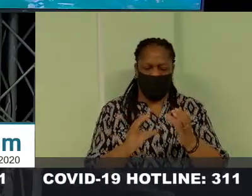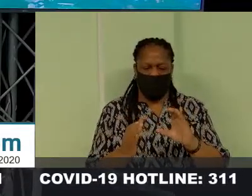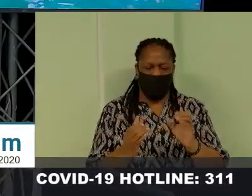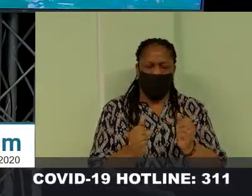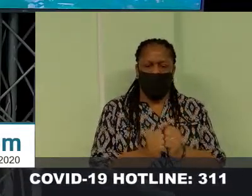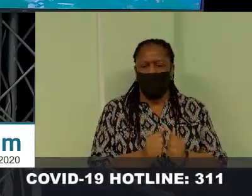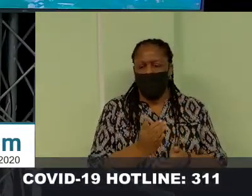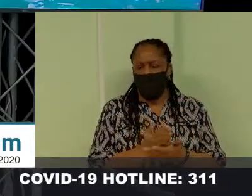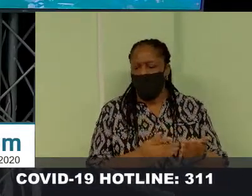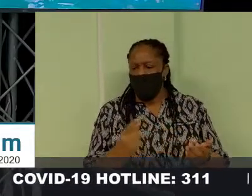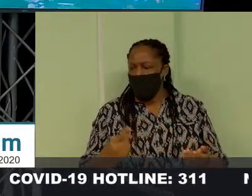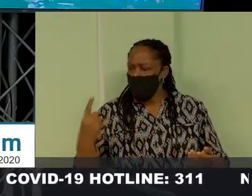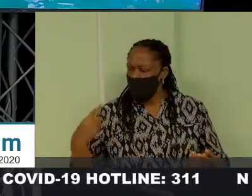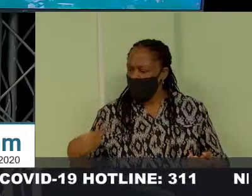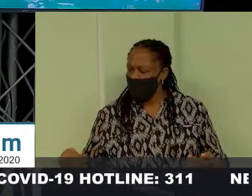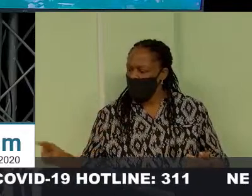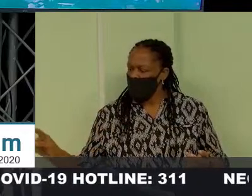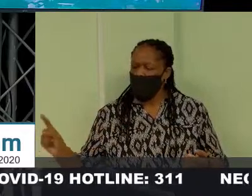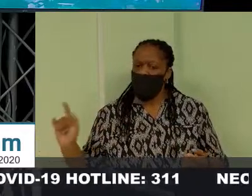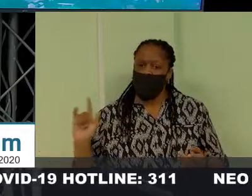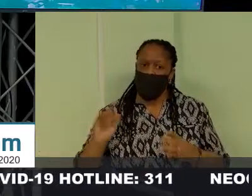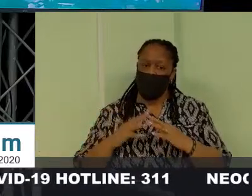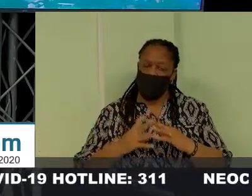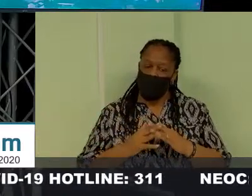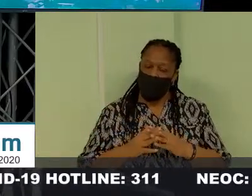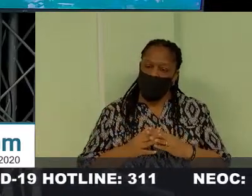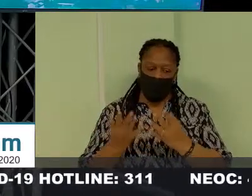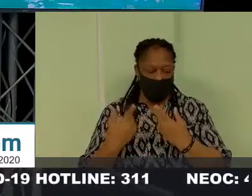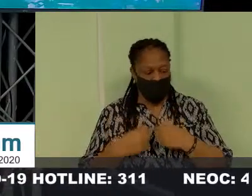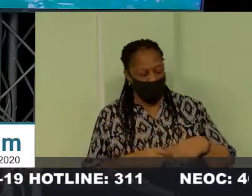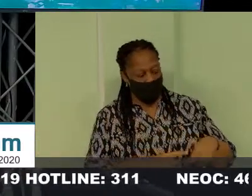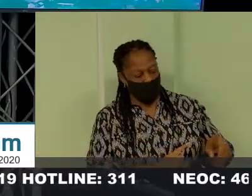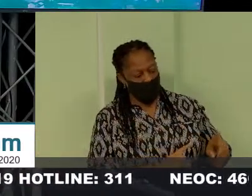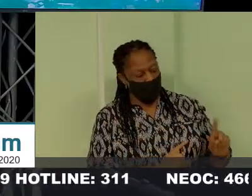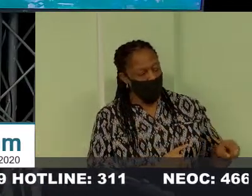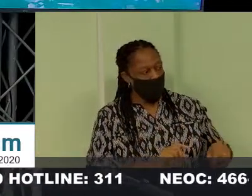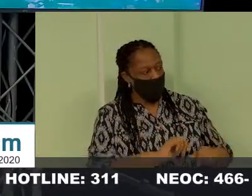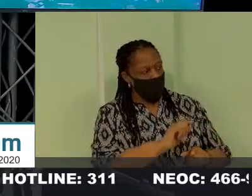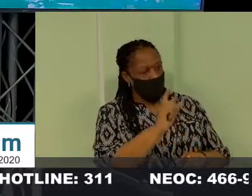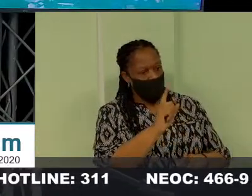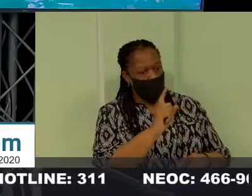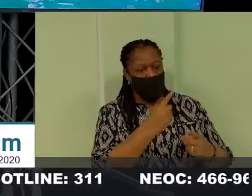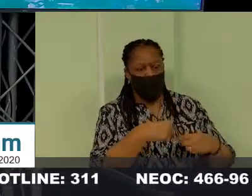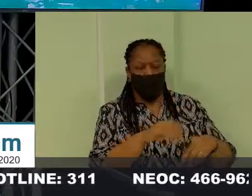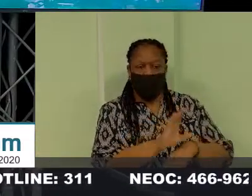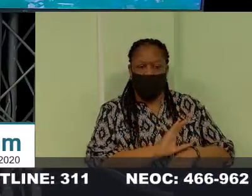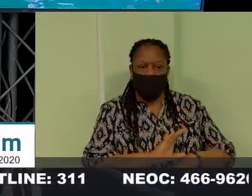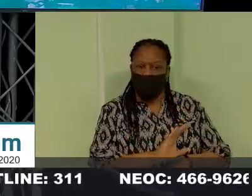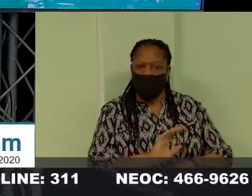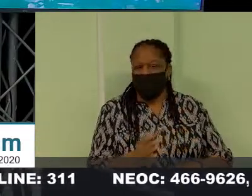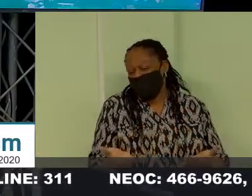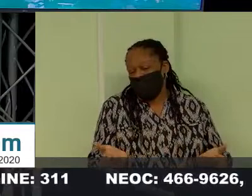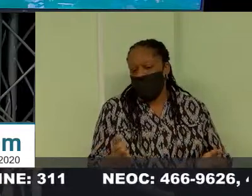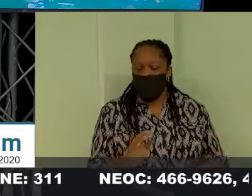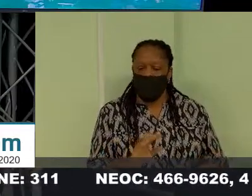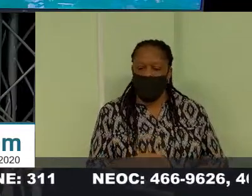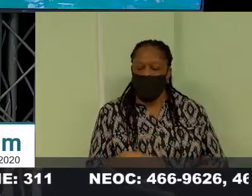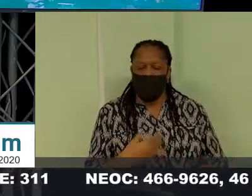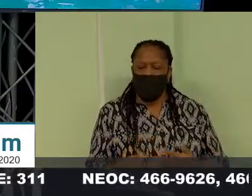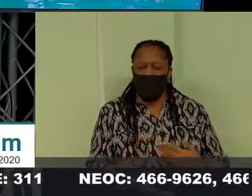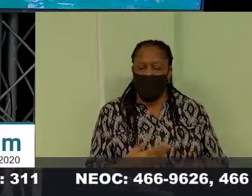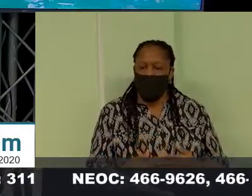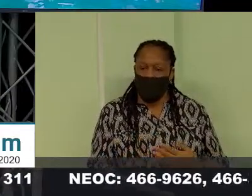somebody who is coming from the Caribbean bubble, who would have only spent 15, 20, an hour next to somebody